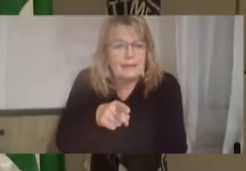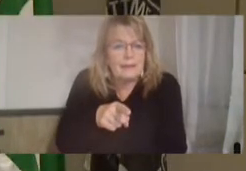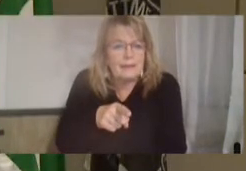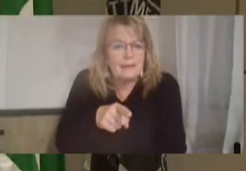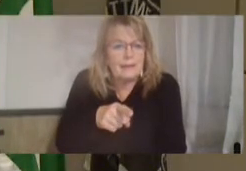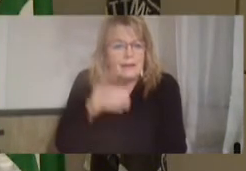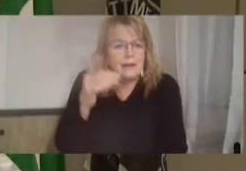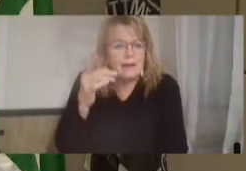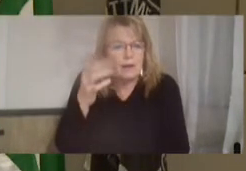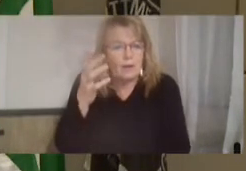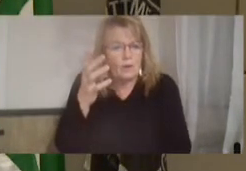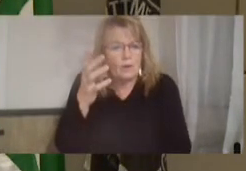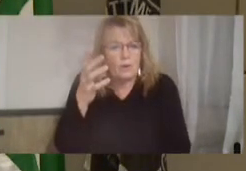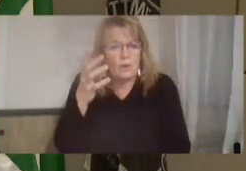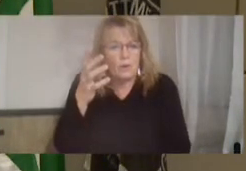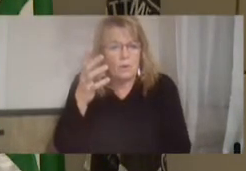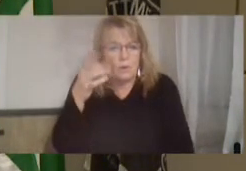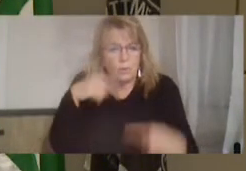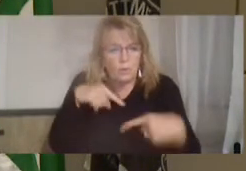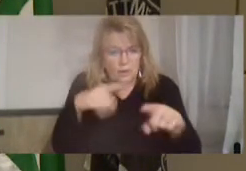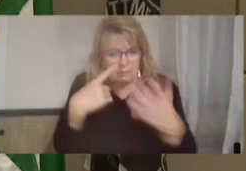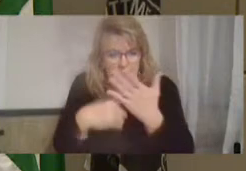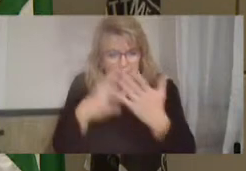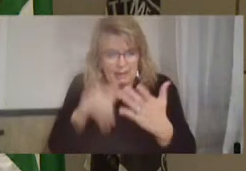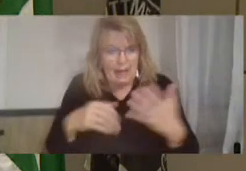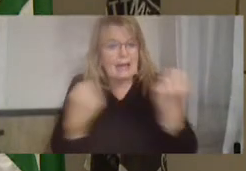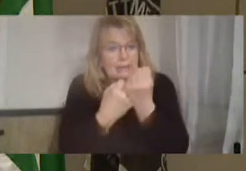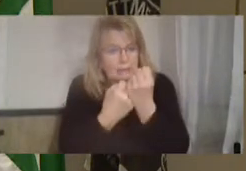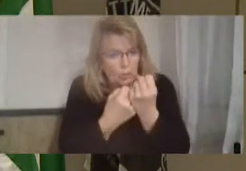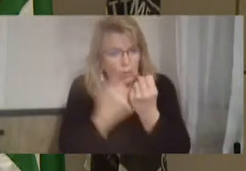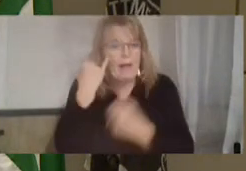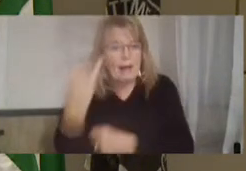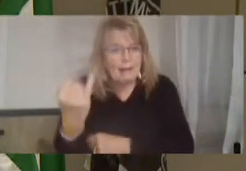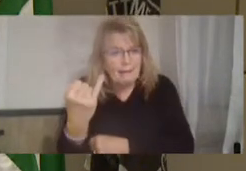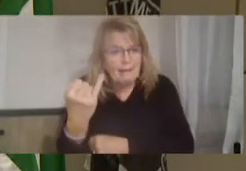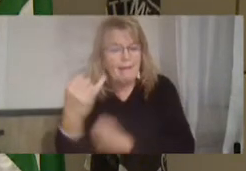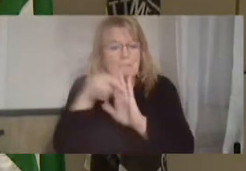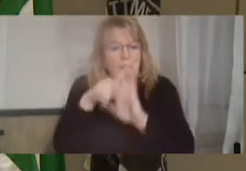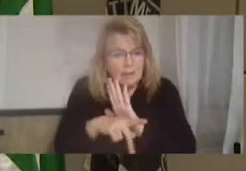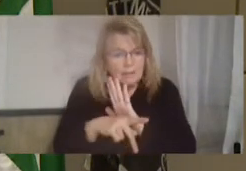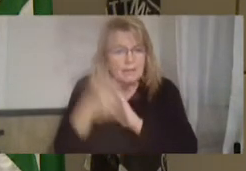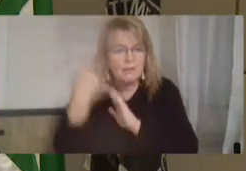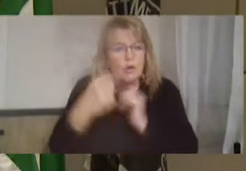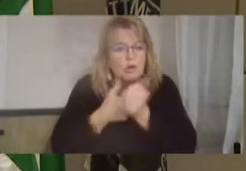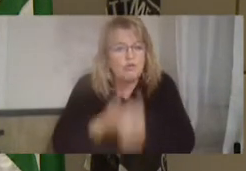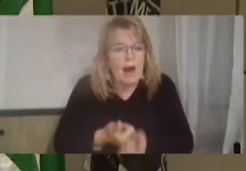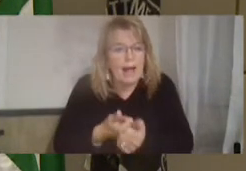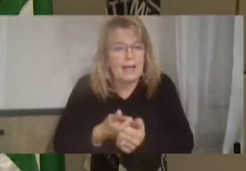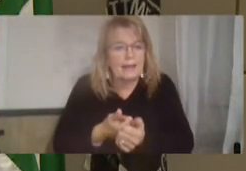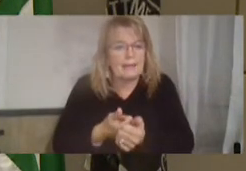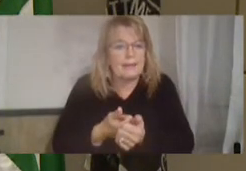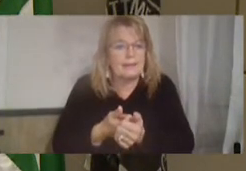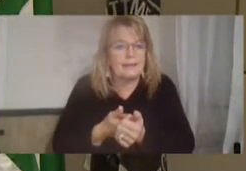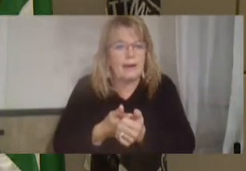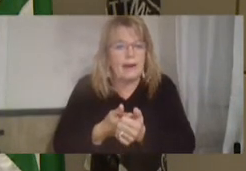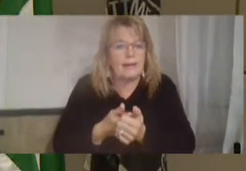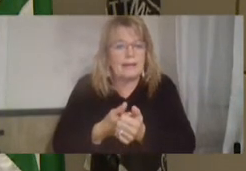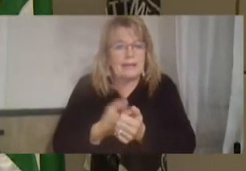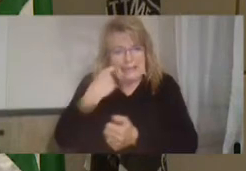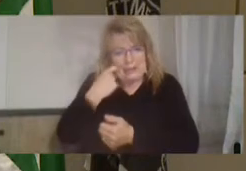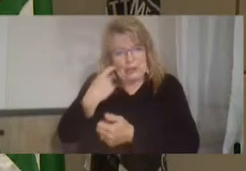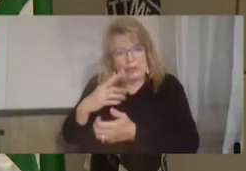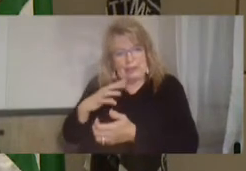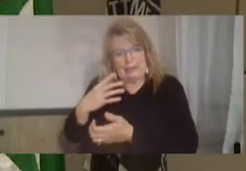there, I absolutely support the idea of a policy for tracking. I was just speaking with the attorney in regards